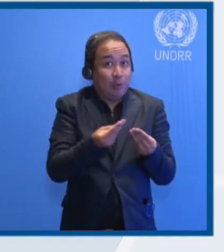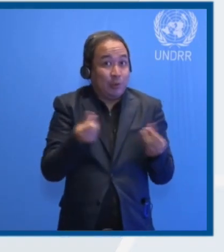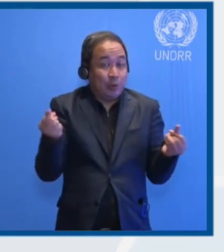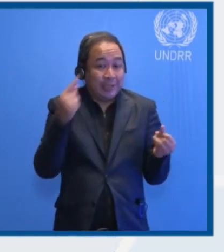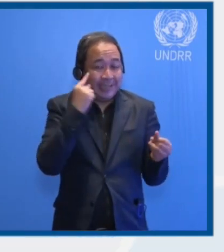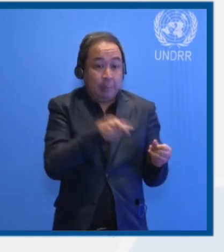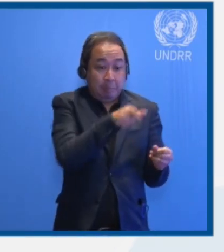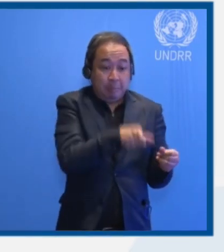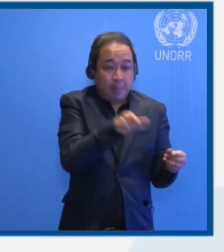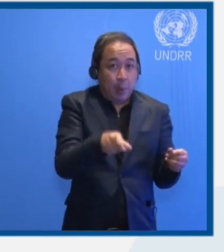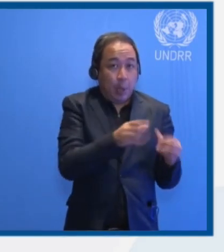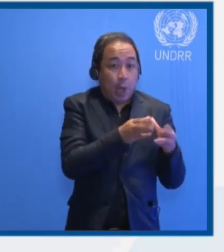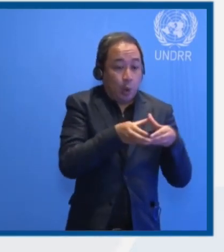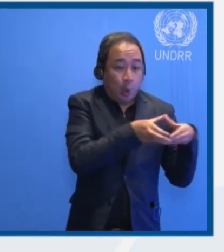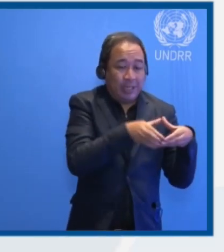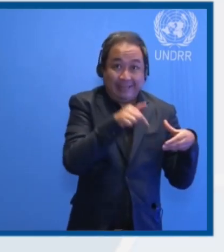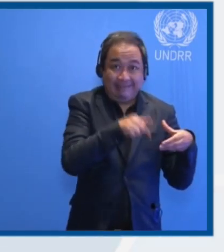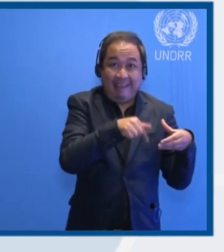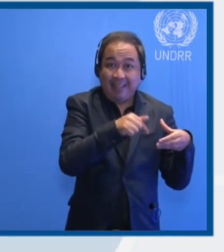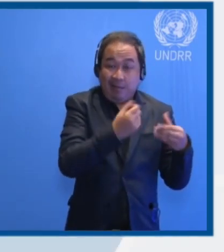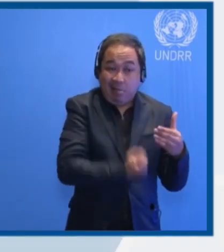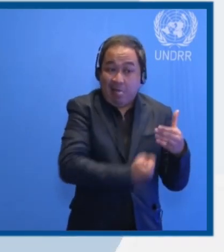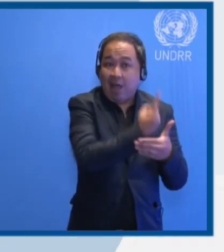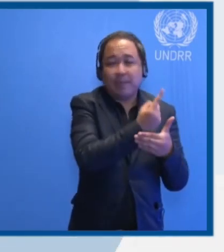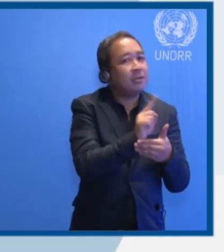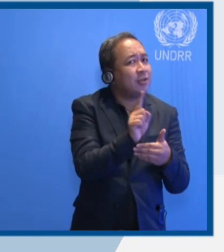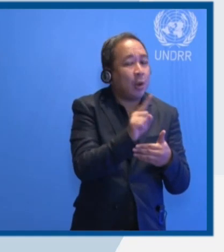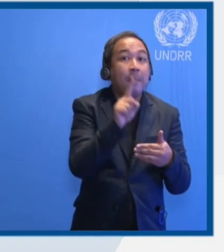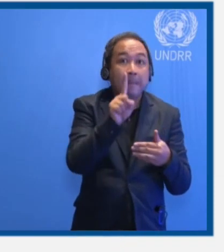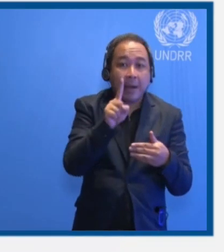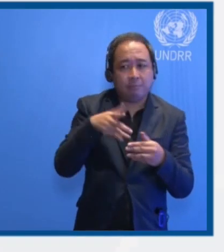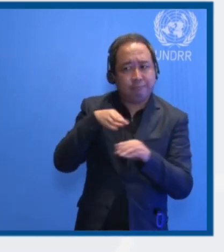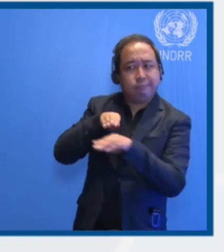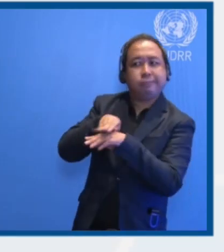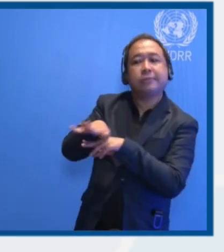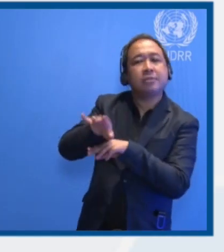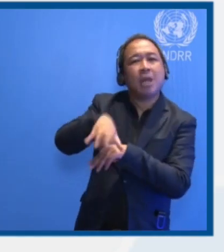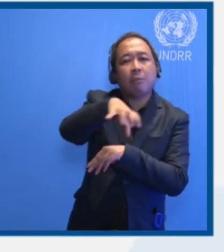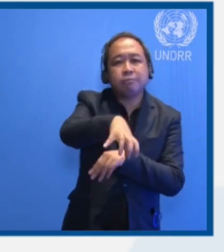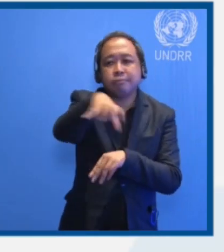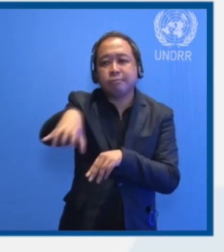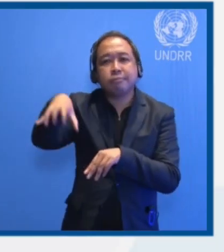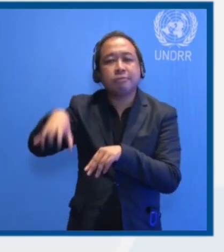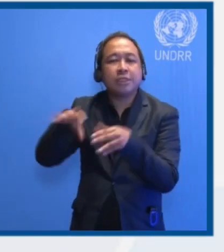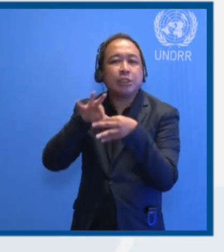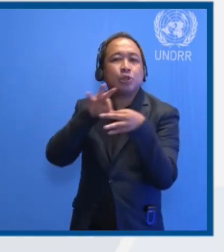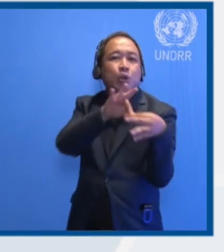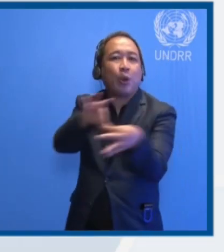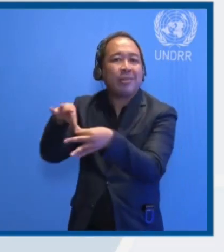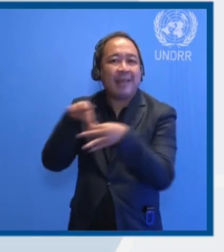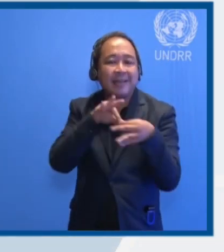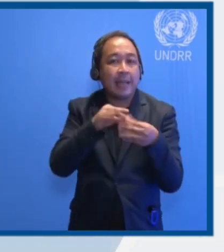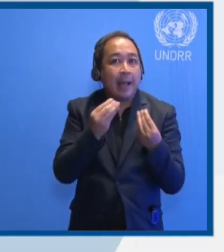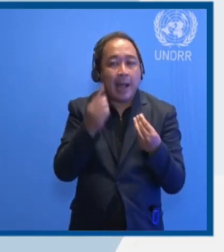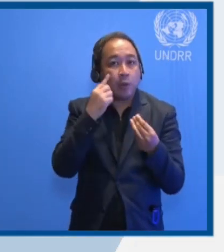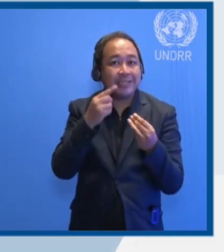some local thing that happened somewhere, but not seen as an approach that has a connection with the psychosocial